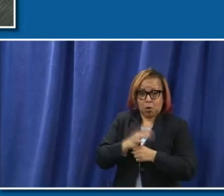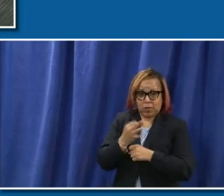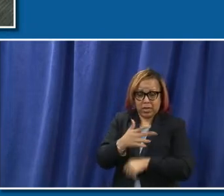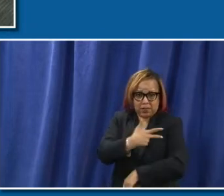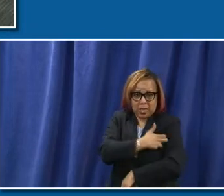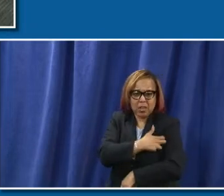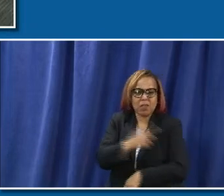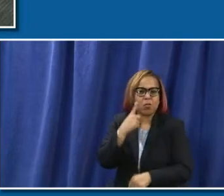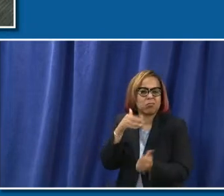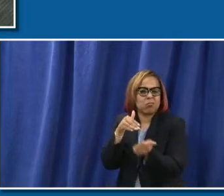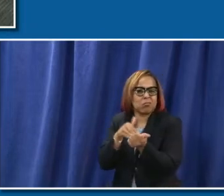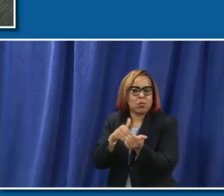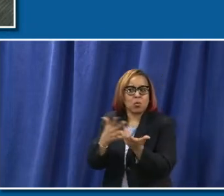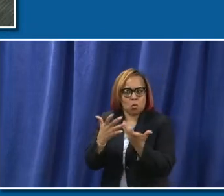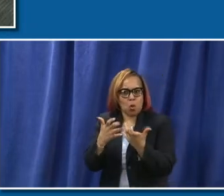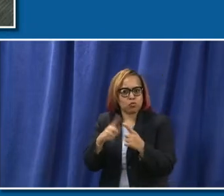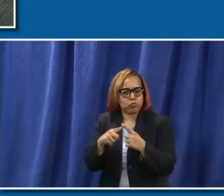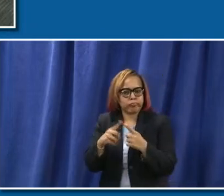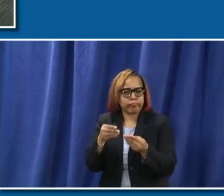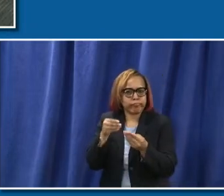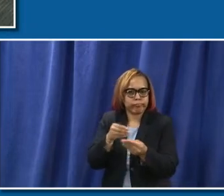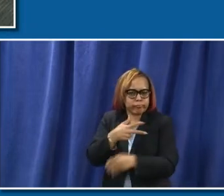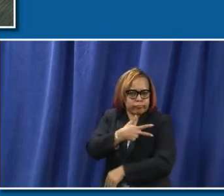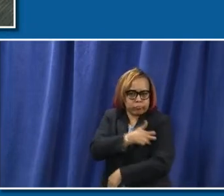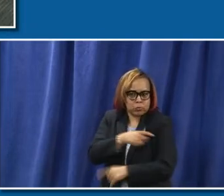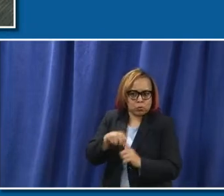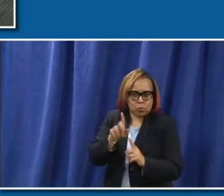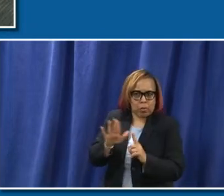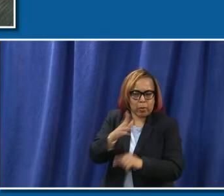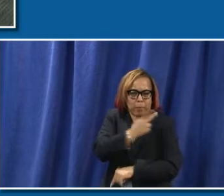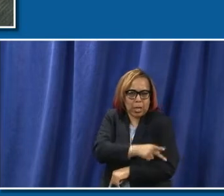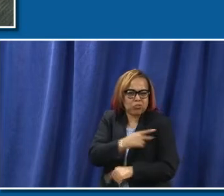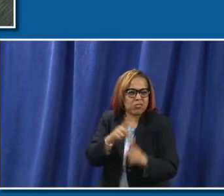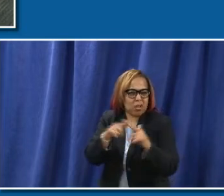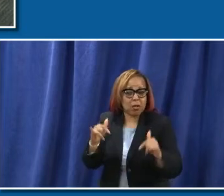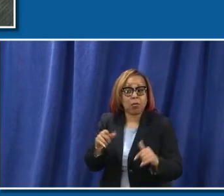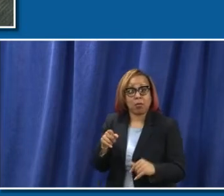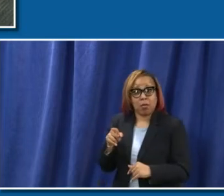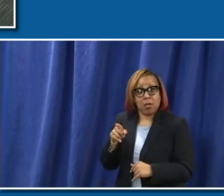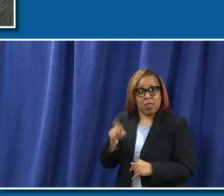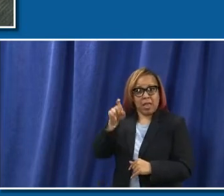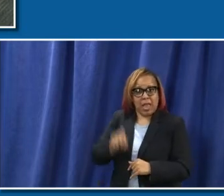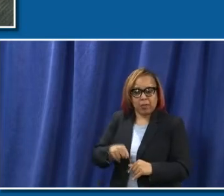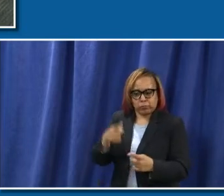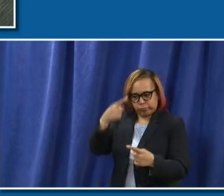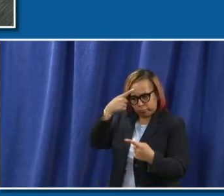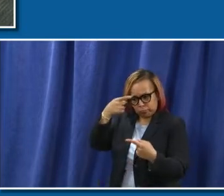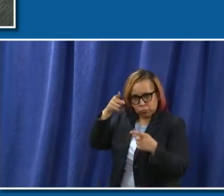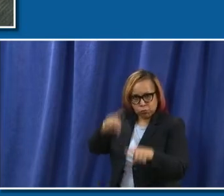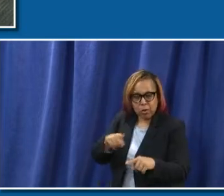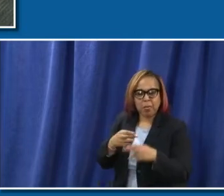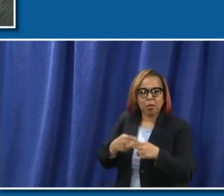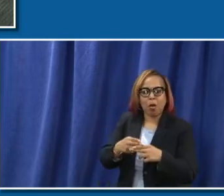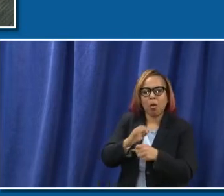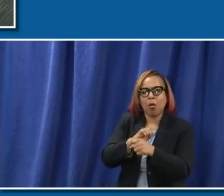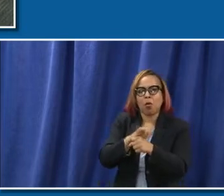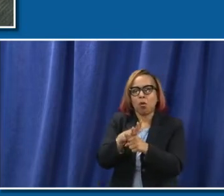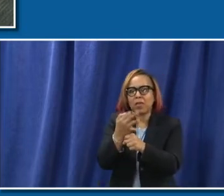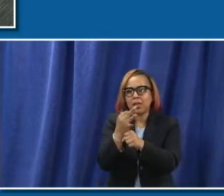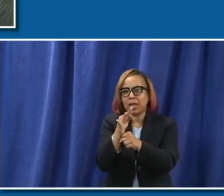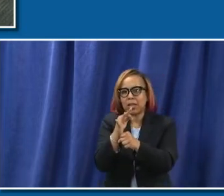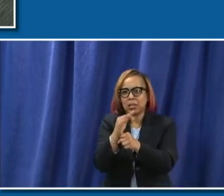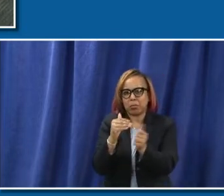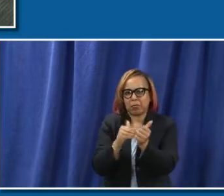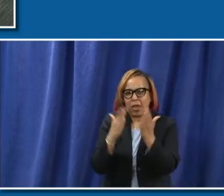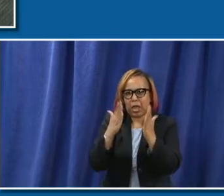So for a healthcare provider who wants to provide that vaccine to their patients, et cetera, they had to enter an agreement, which we call the COVID-19 Vaccine